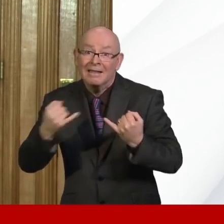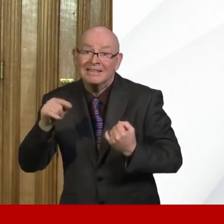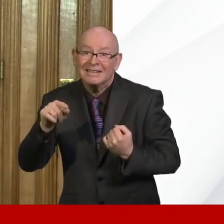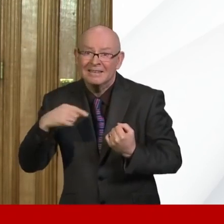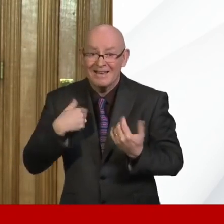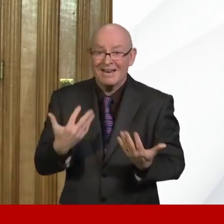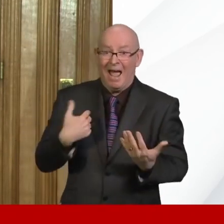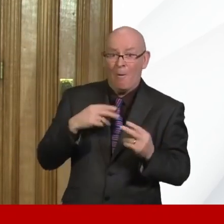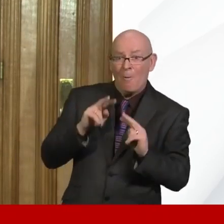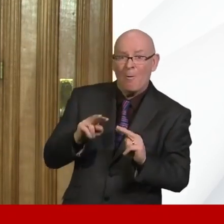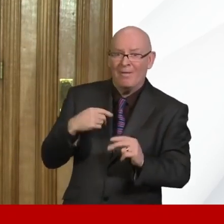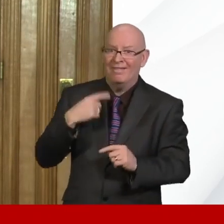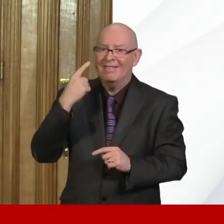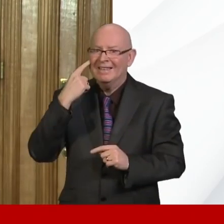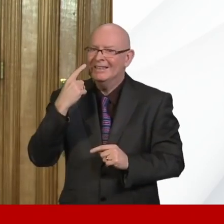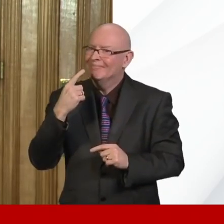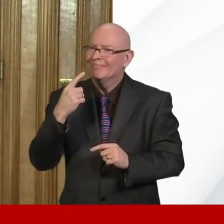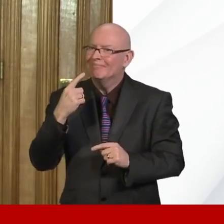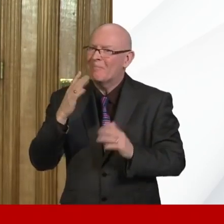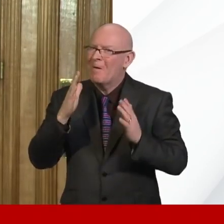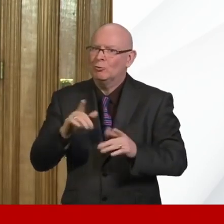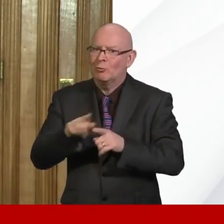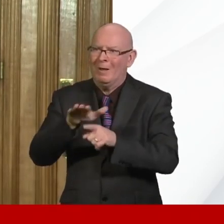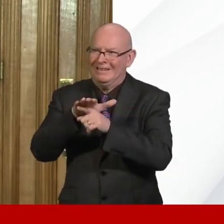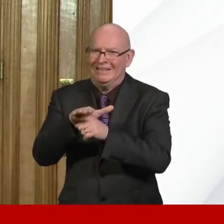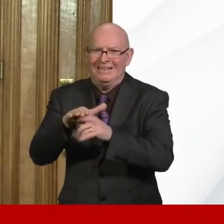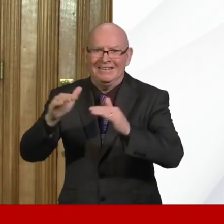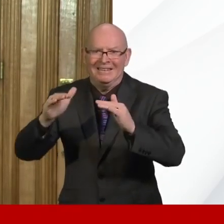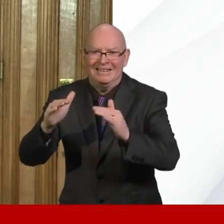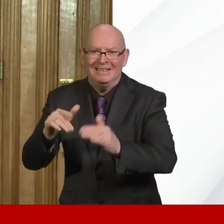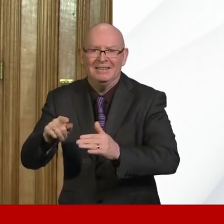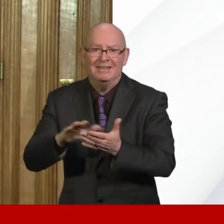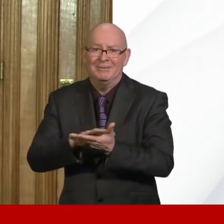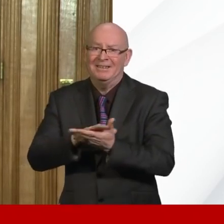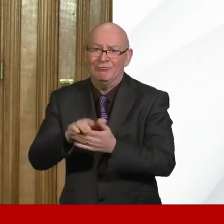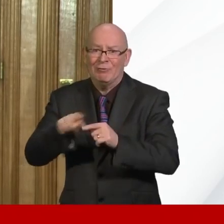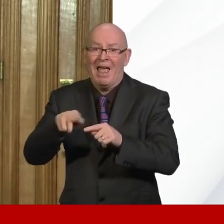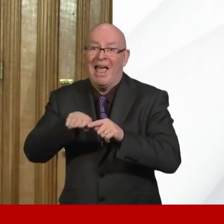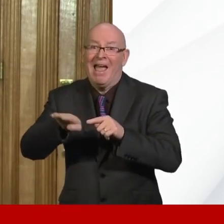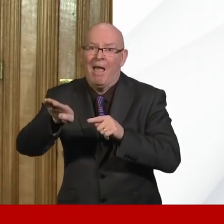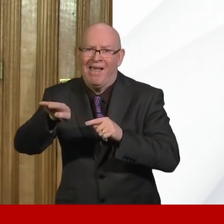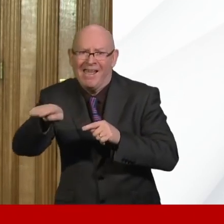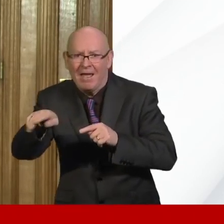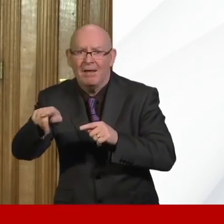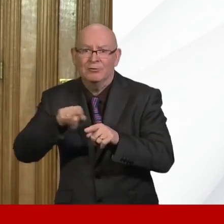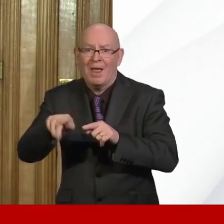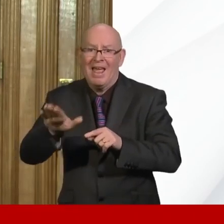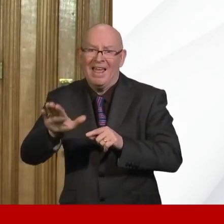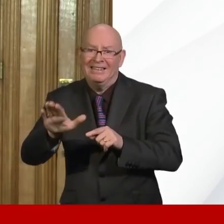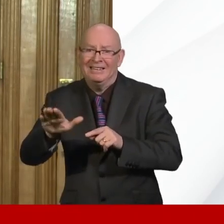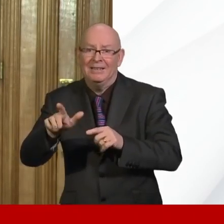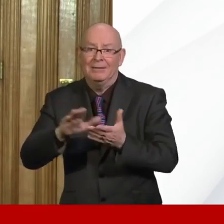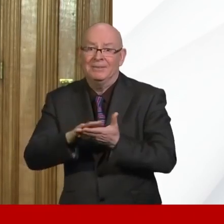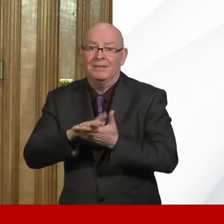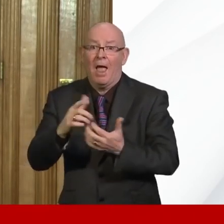Commons, that after schools shut their gates from Friday afternoon, they will remain